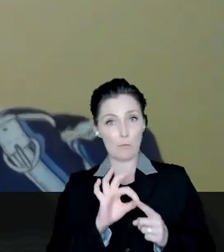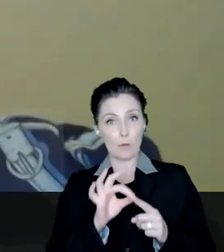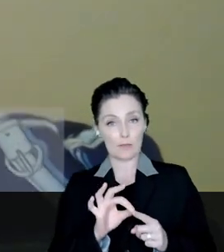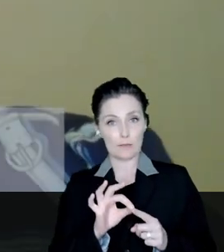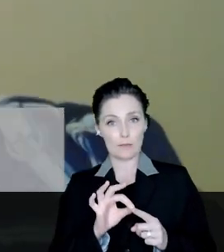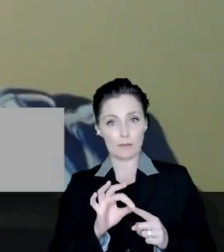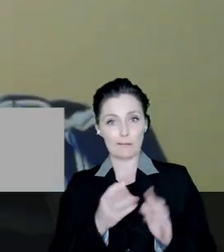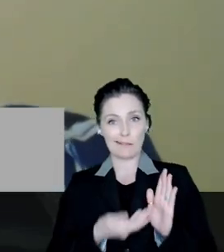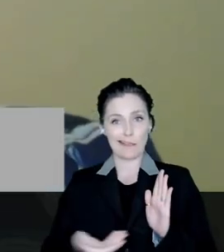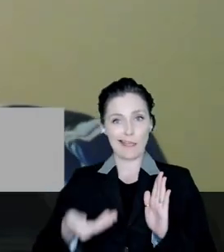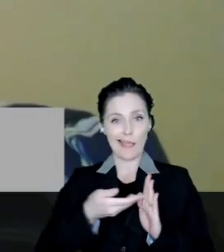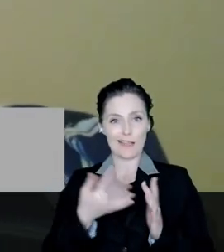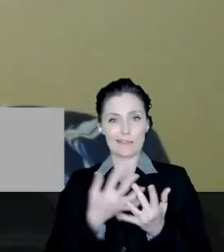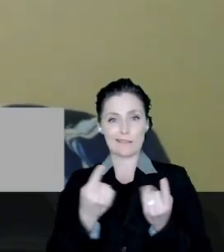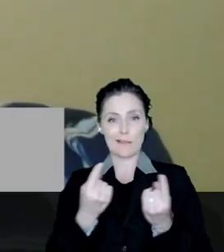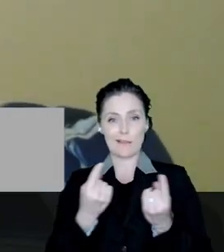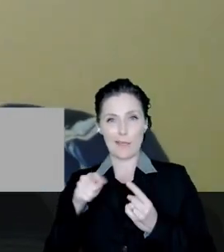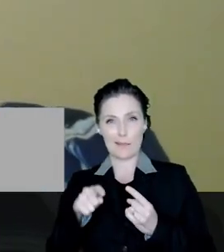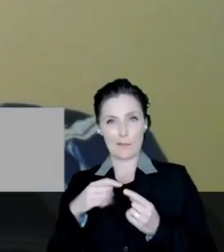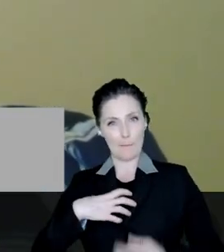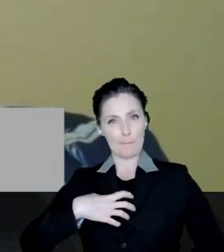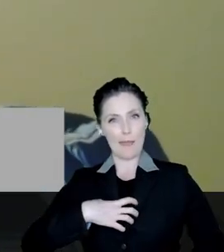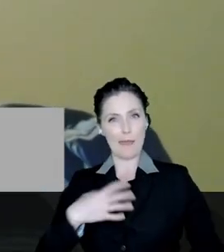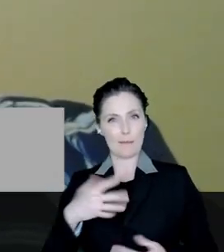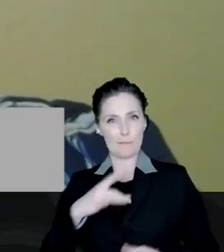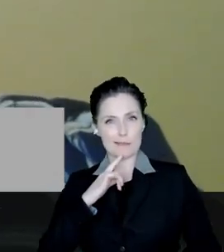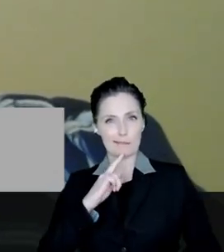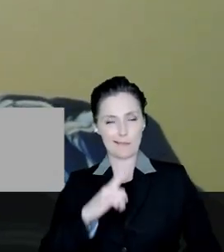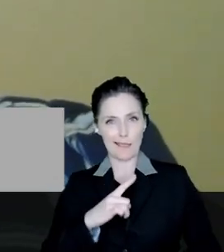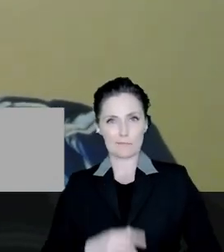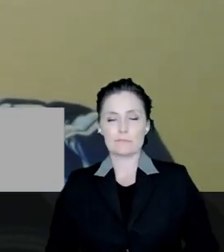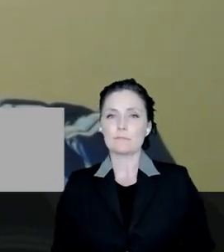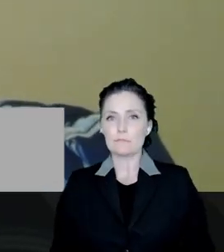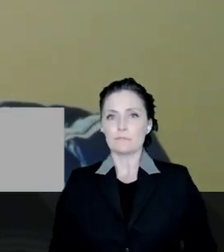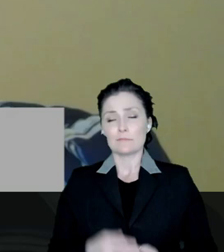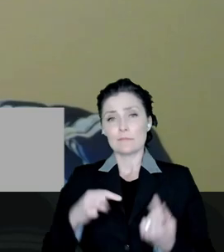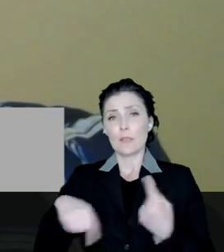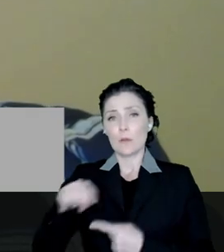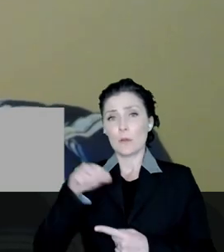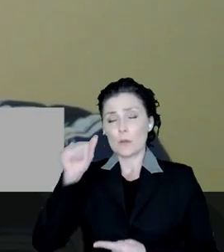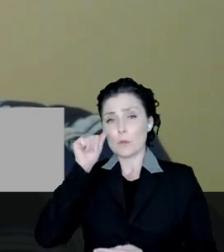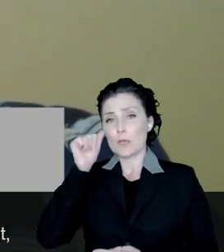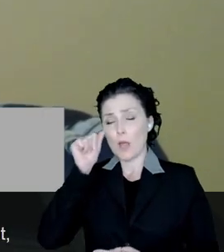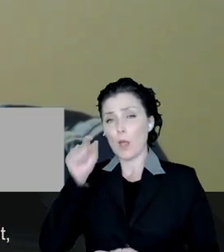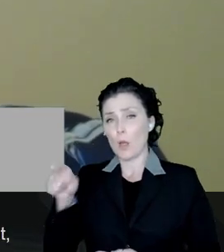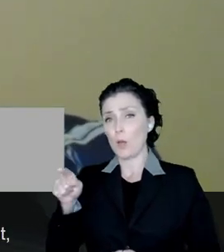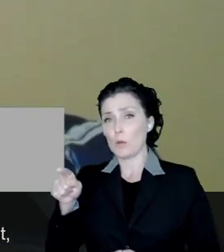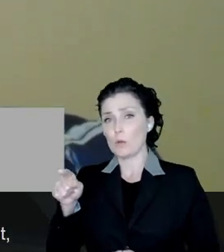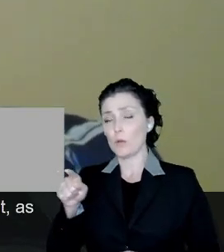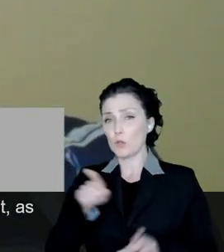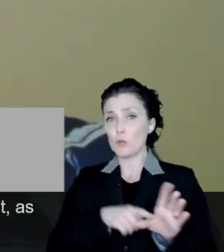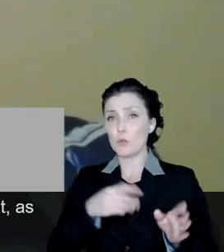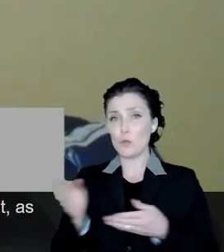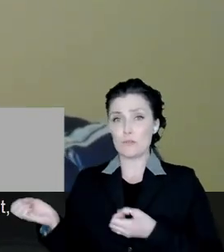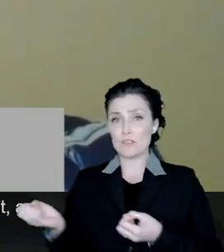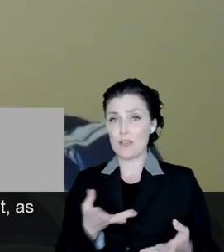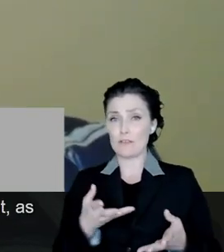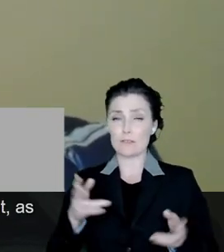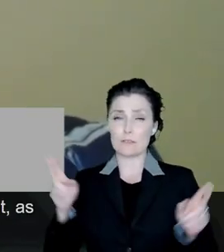Mayor has said, because we do know that, as the Mayor has said, that youth services have been cut over the